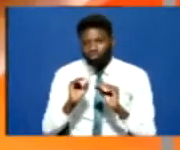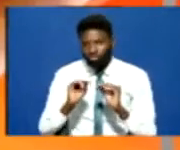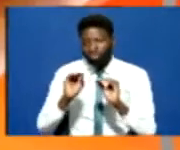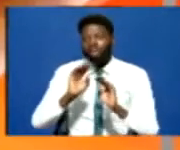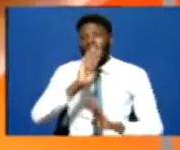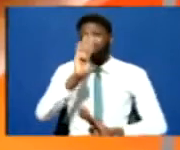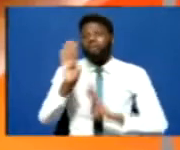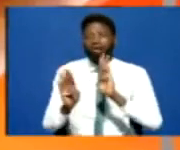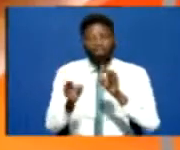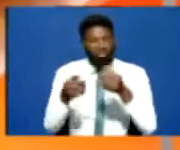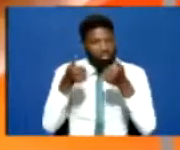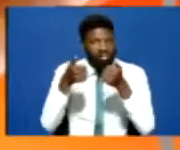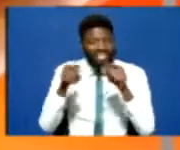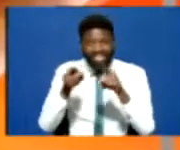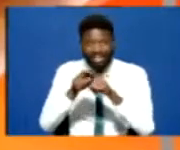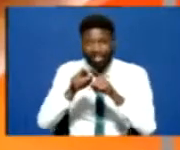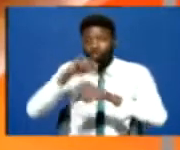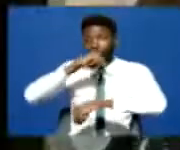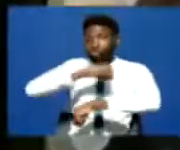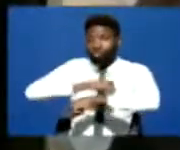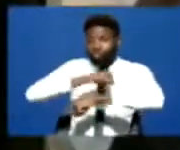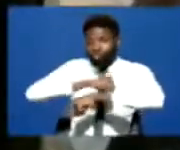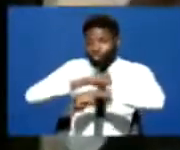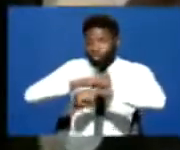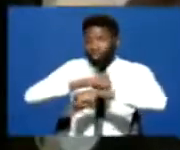to learning institutions.